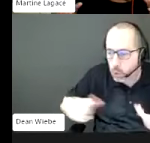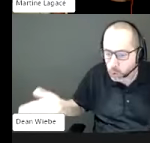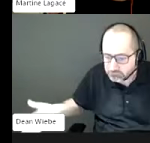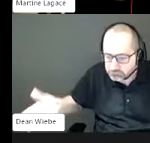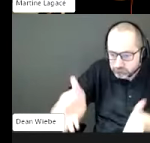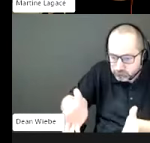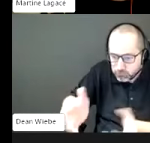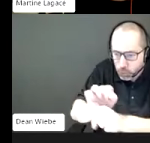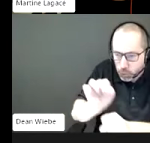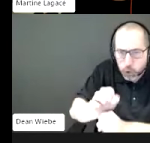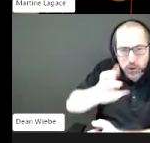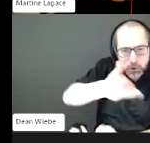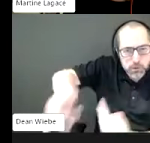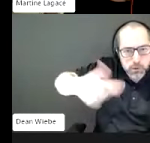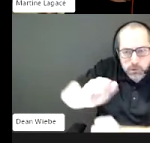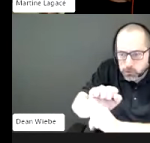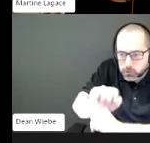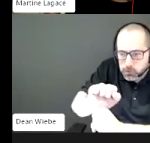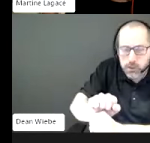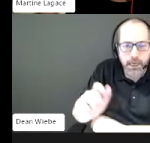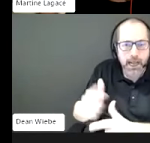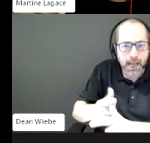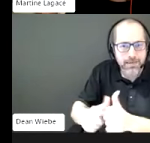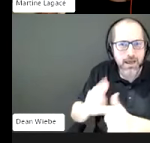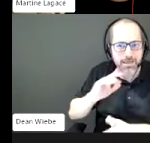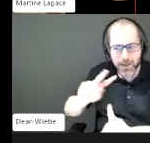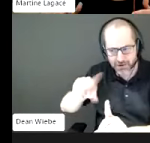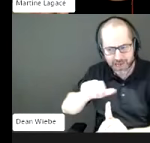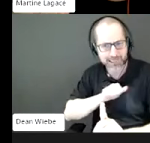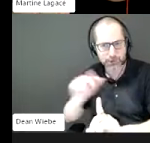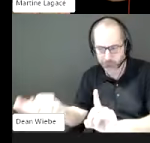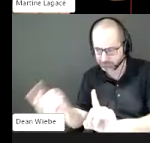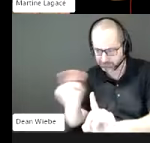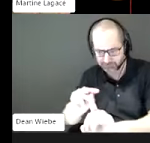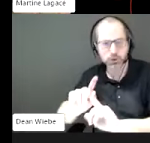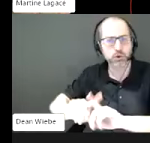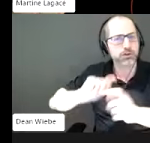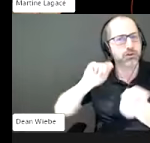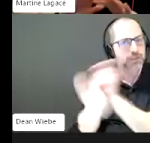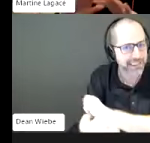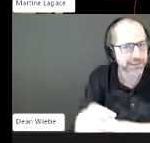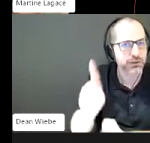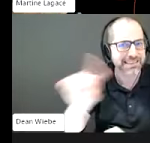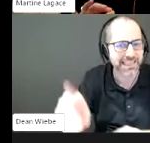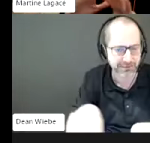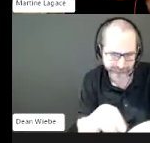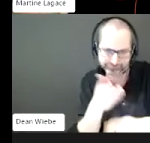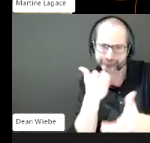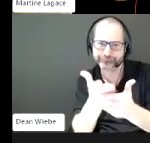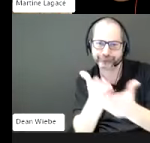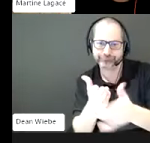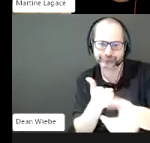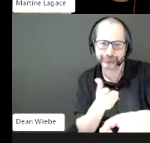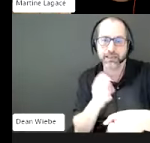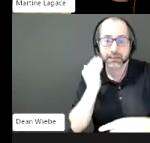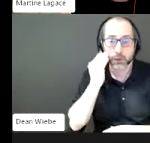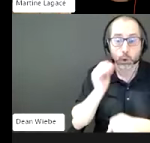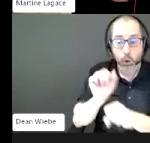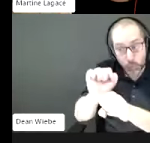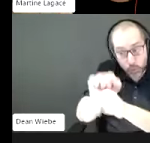on changing people's view of aging in the workplace, at least, because ageism in the workplace, it's another